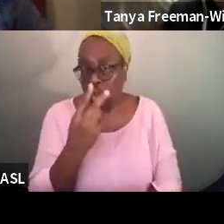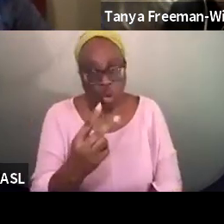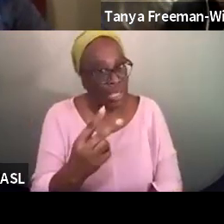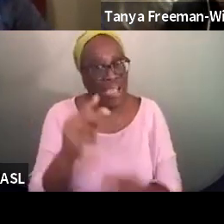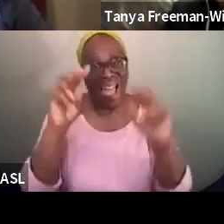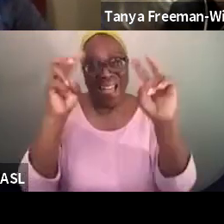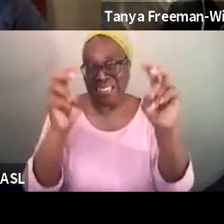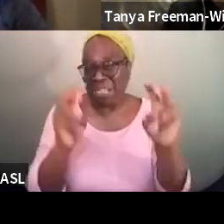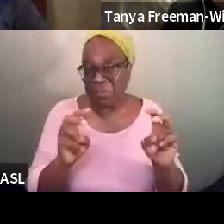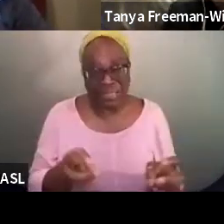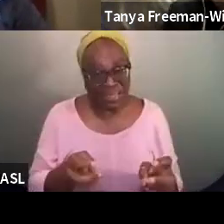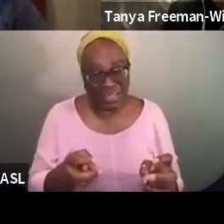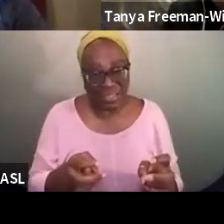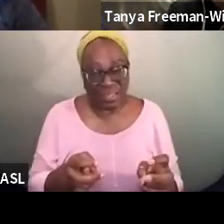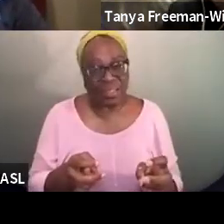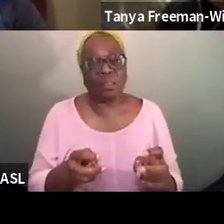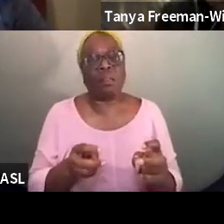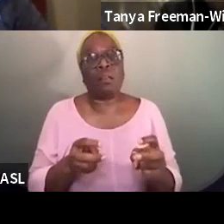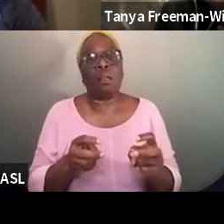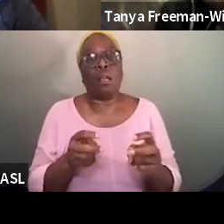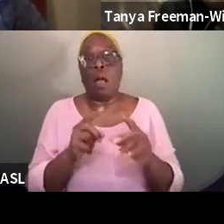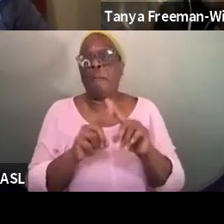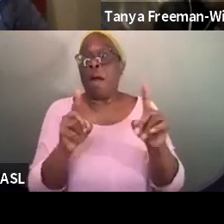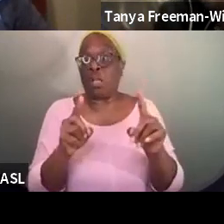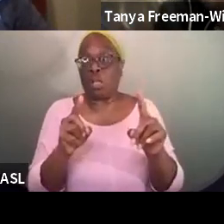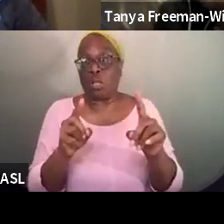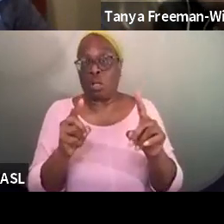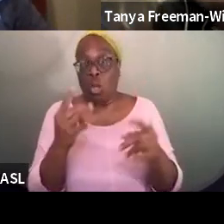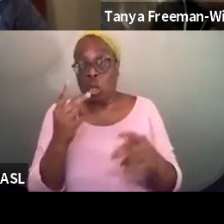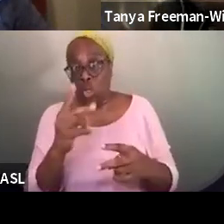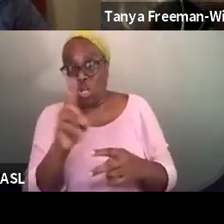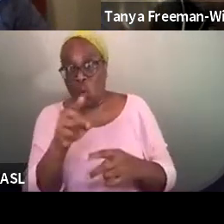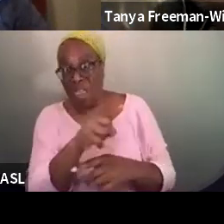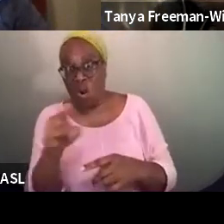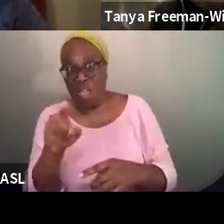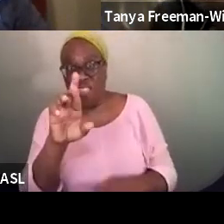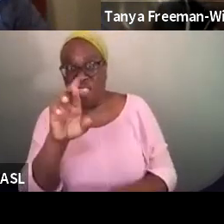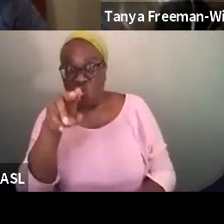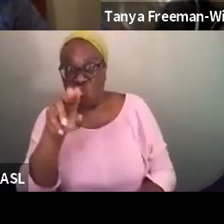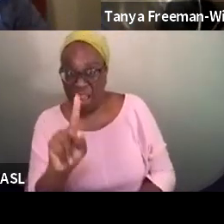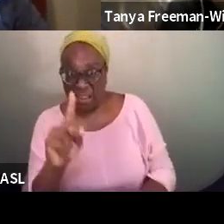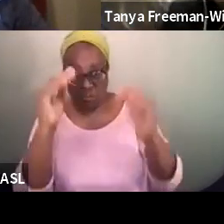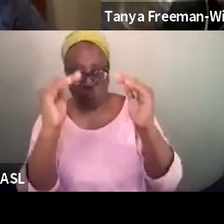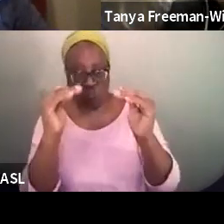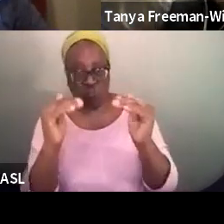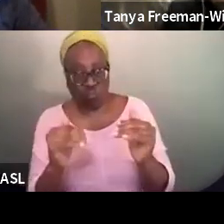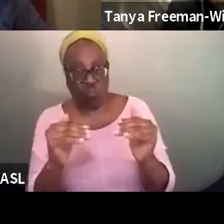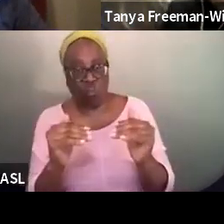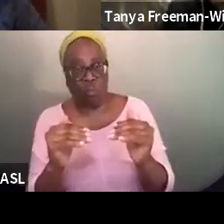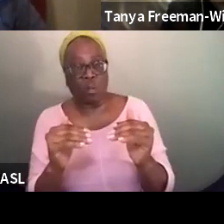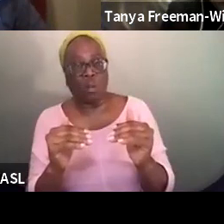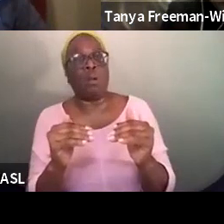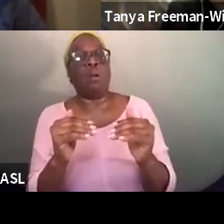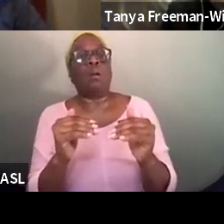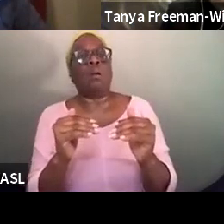than where they rank, and then looking at math and ELA in